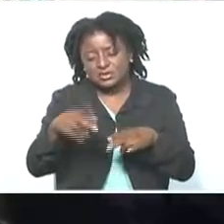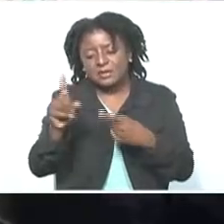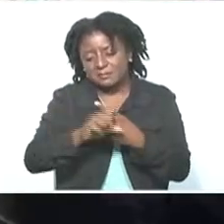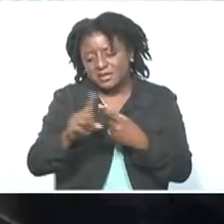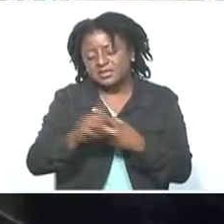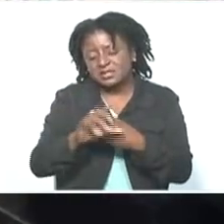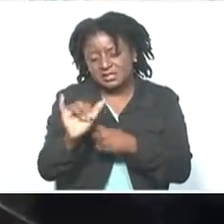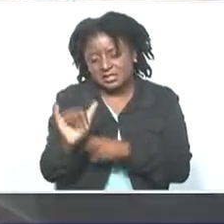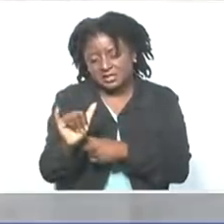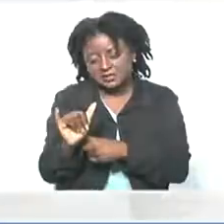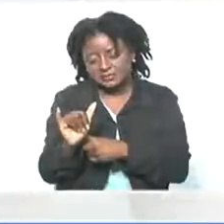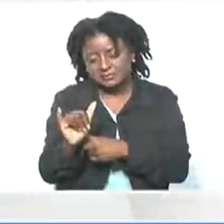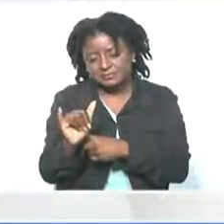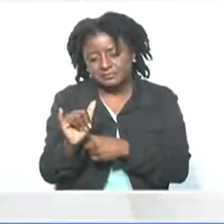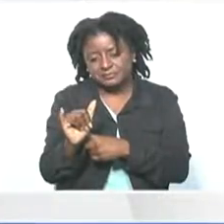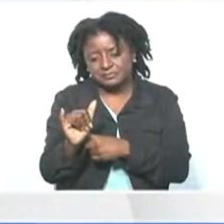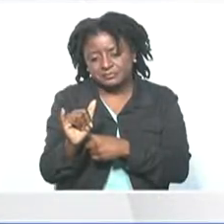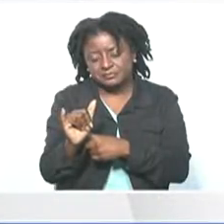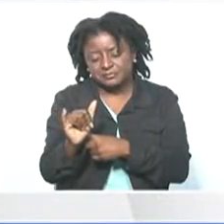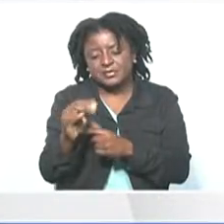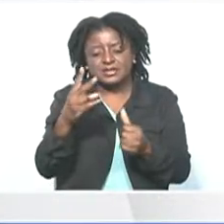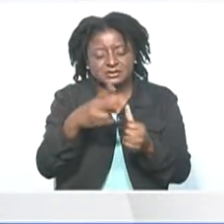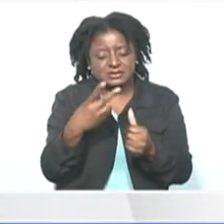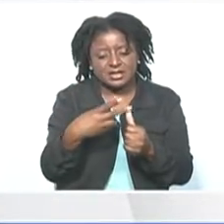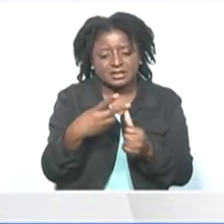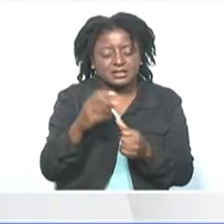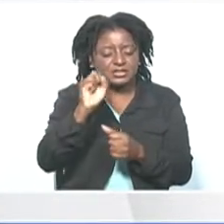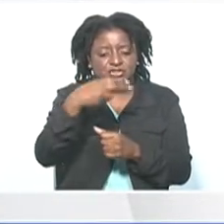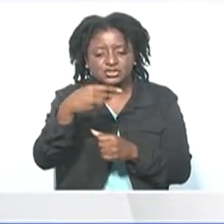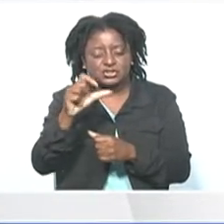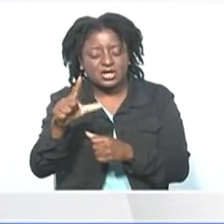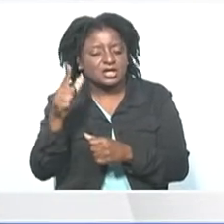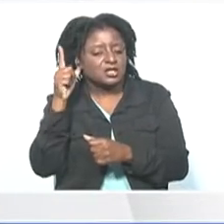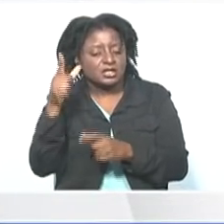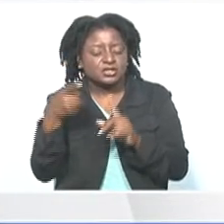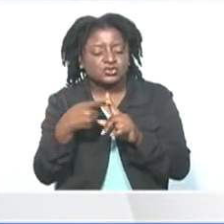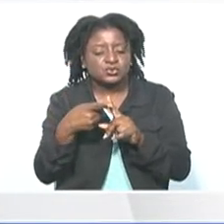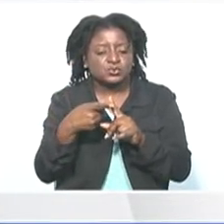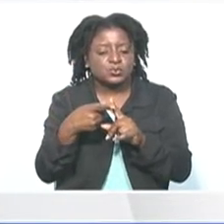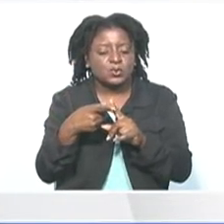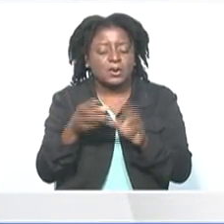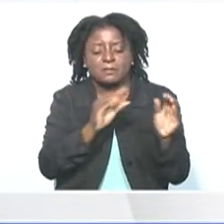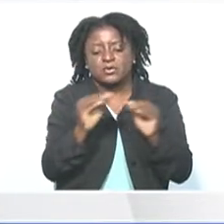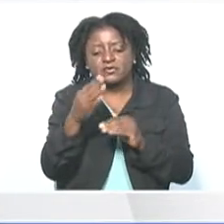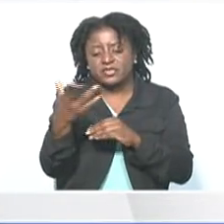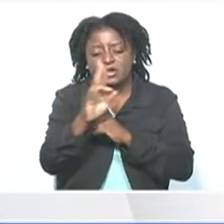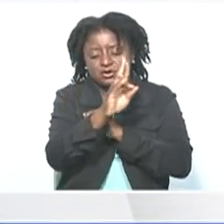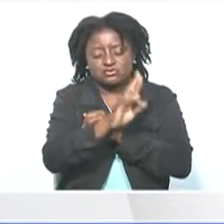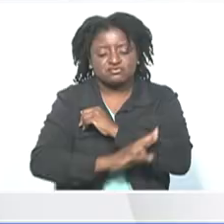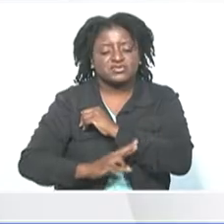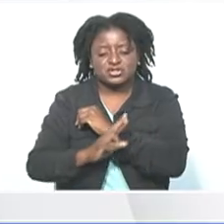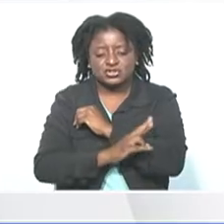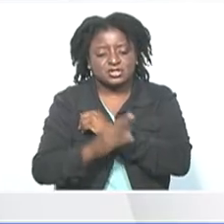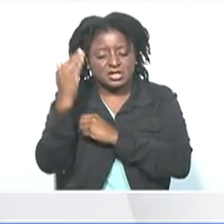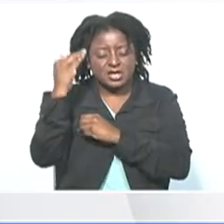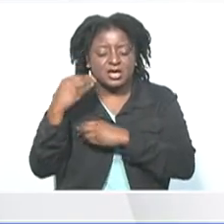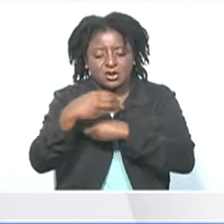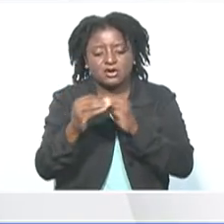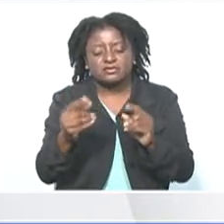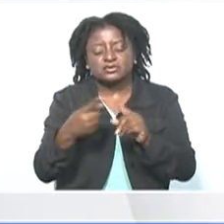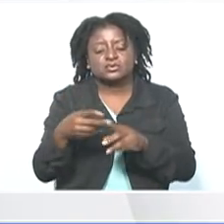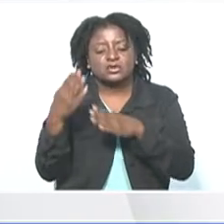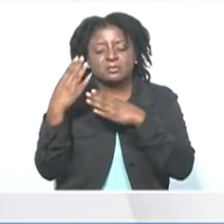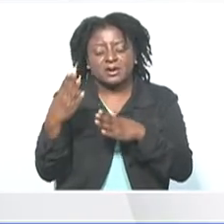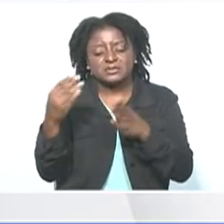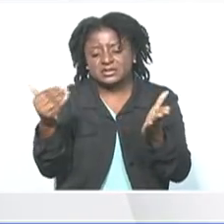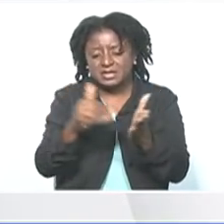basis. And secondly, Shell is looking at moving their regional headquarters to the Bahamas, which again is